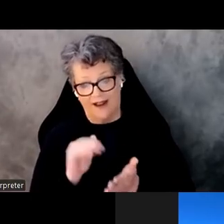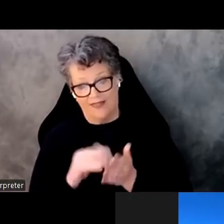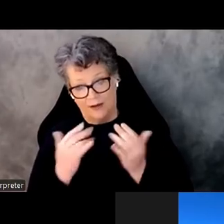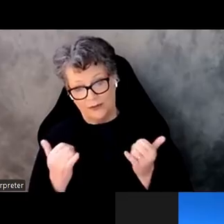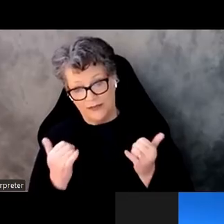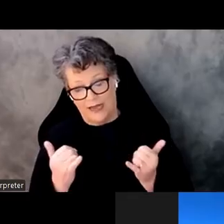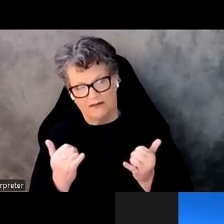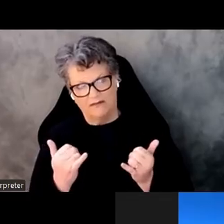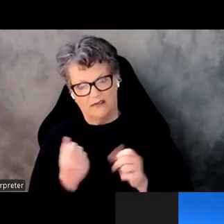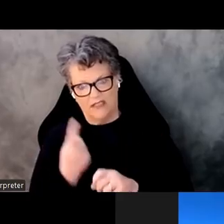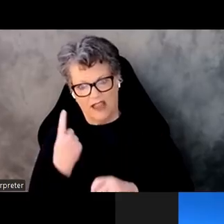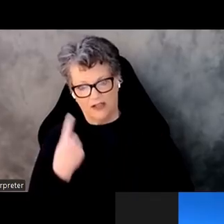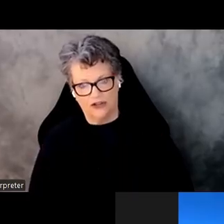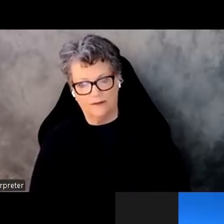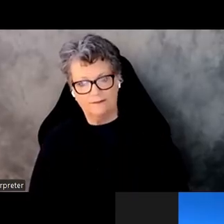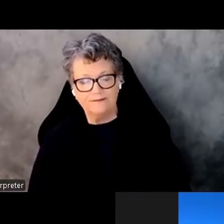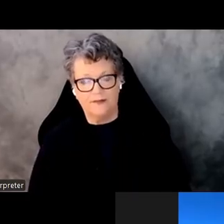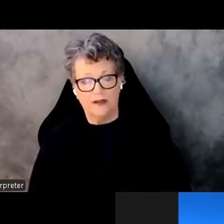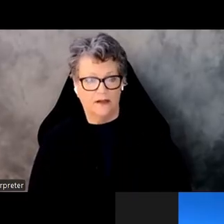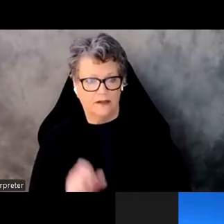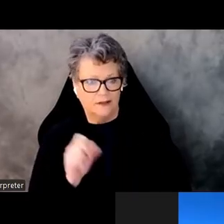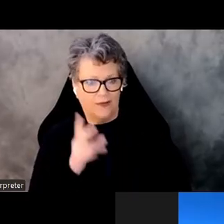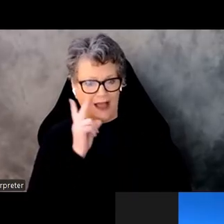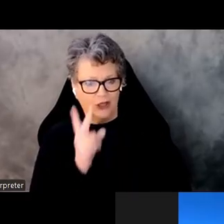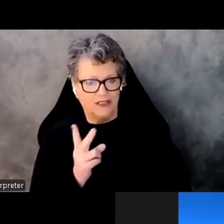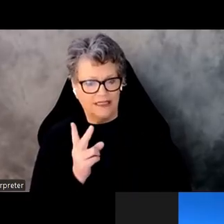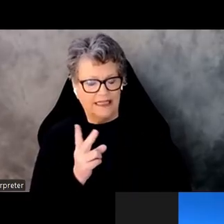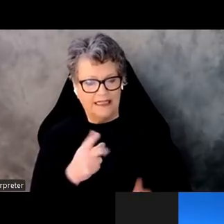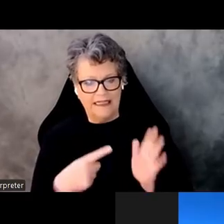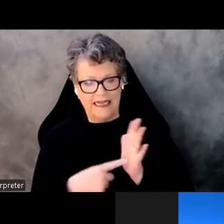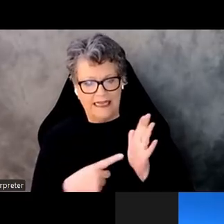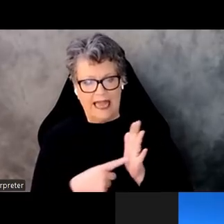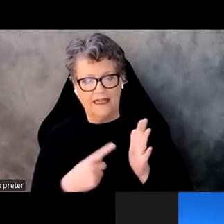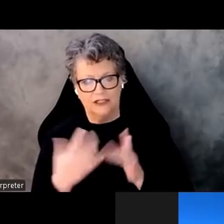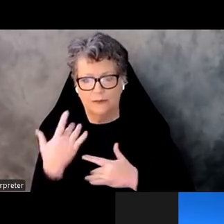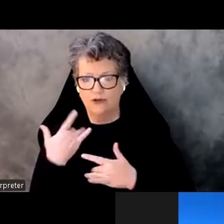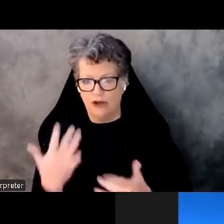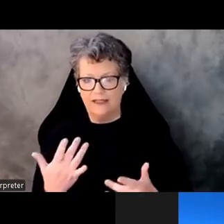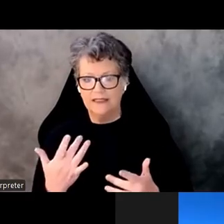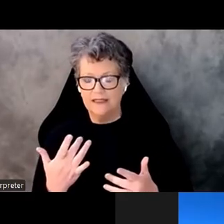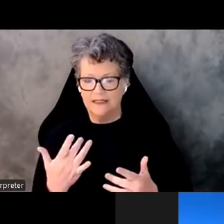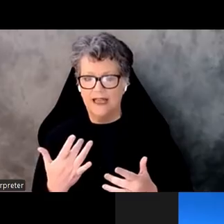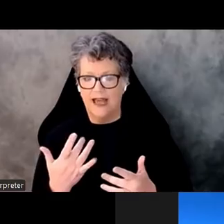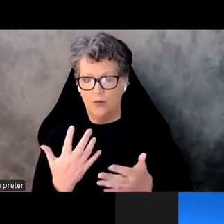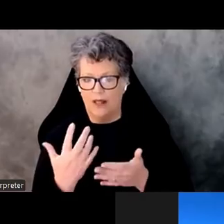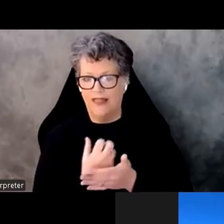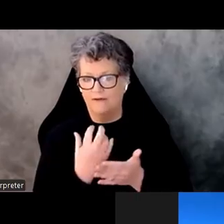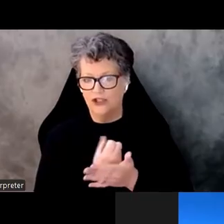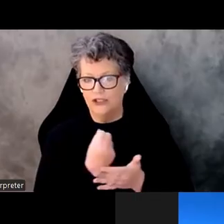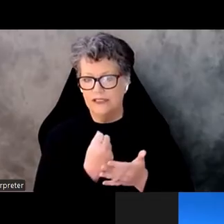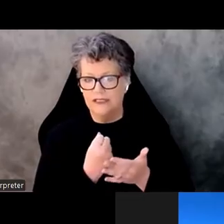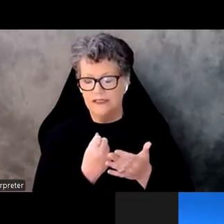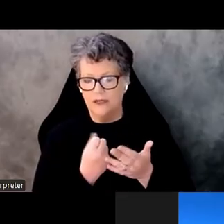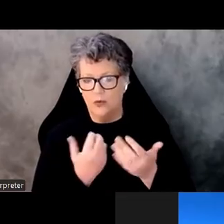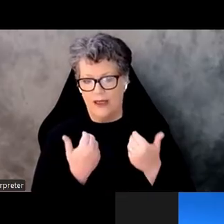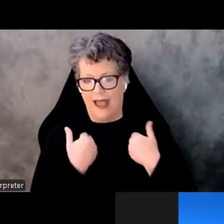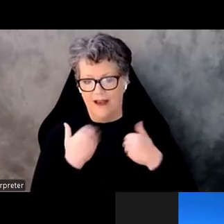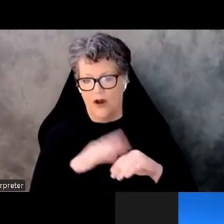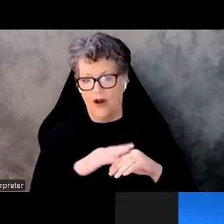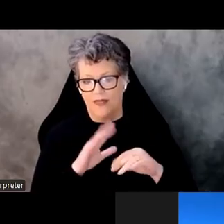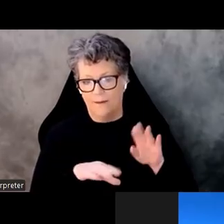last year. So that could indicate some trends and what leverages exist on the balance